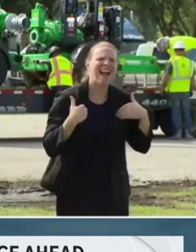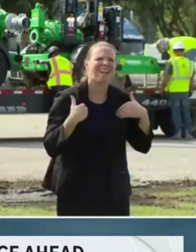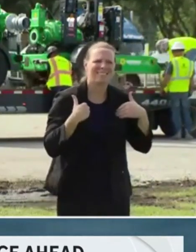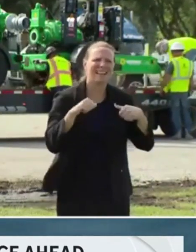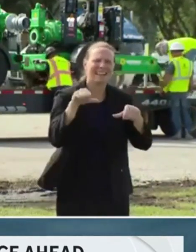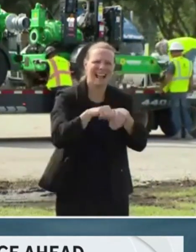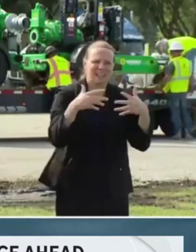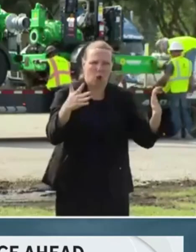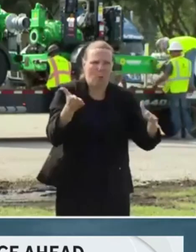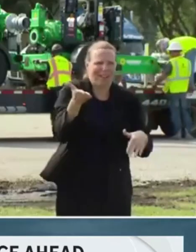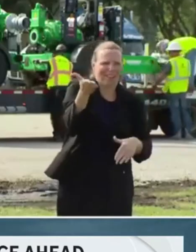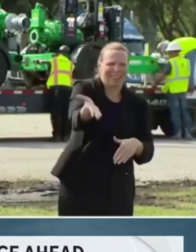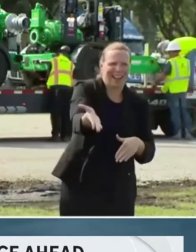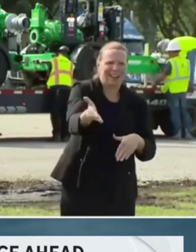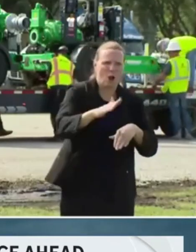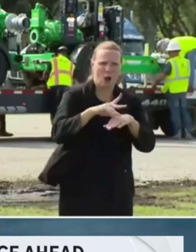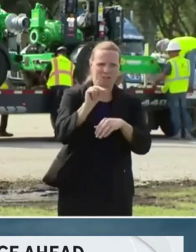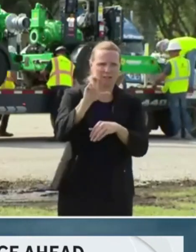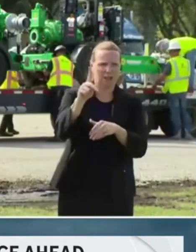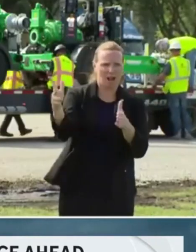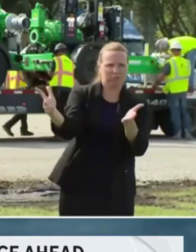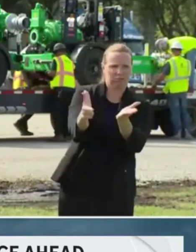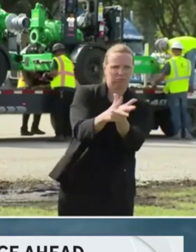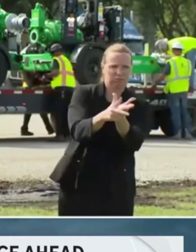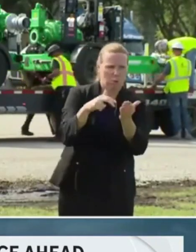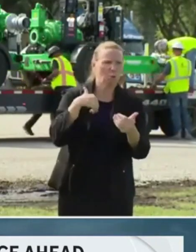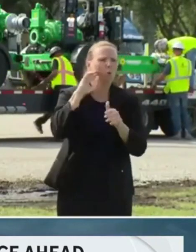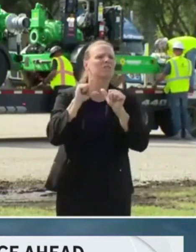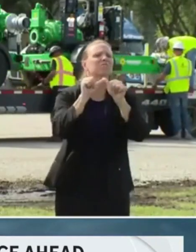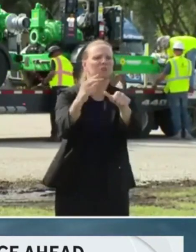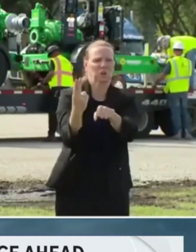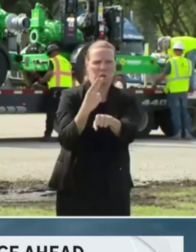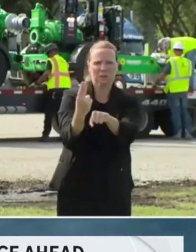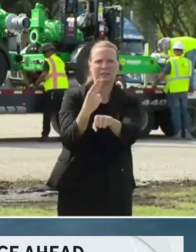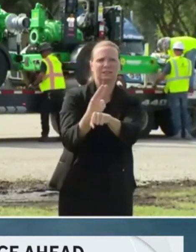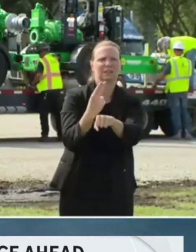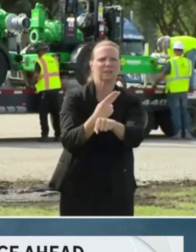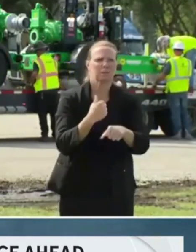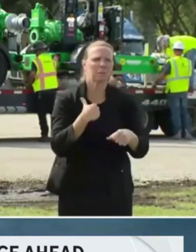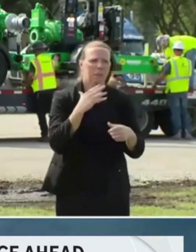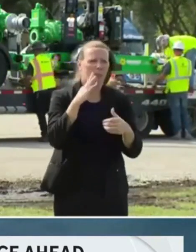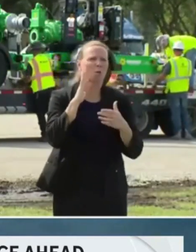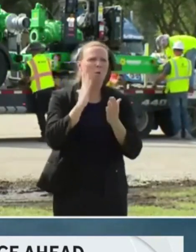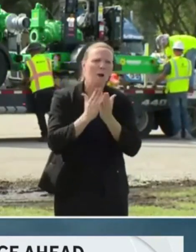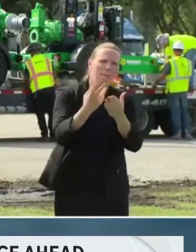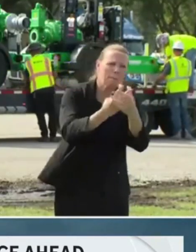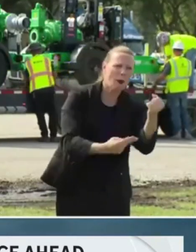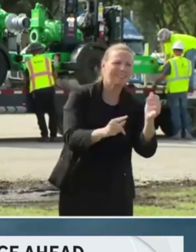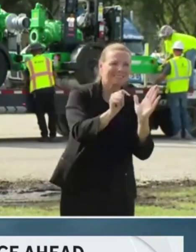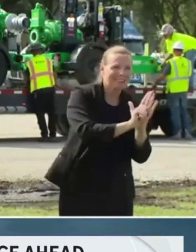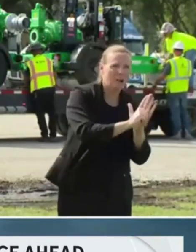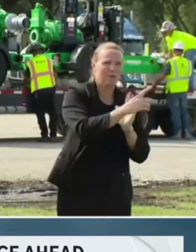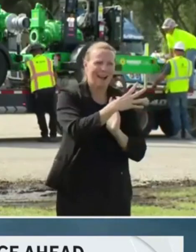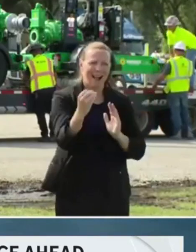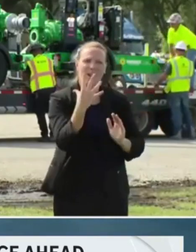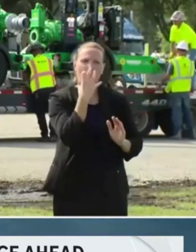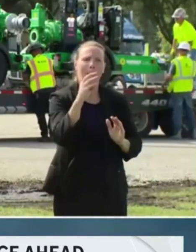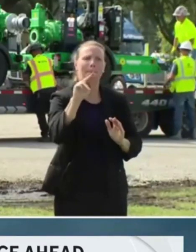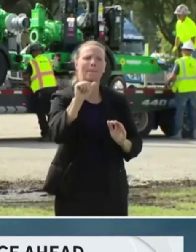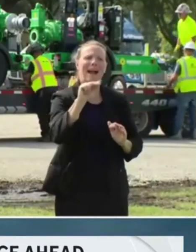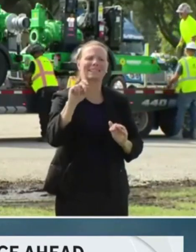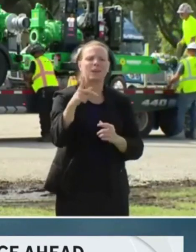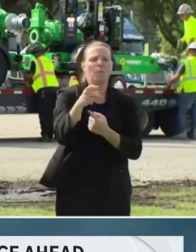to continue to be used. And I spoke with both ports of Tampa and Manatee today, and they've got a lot of